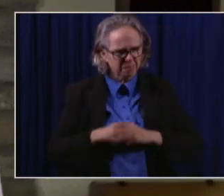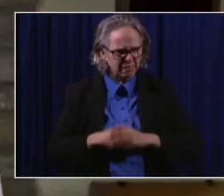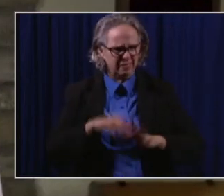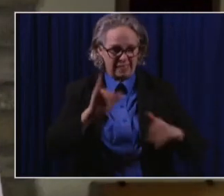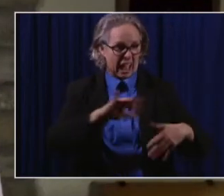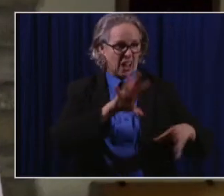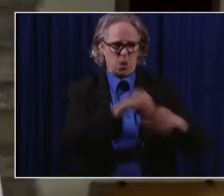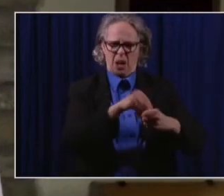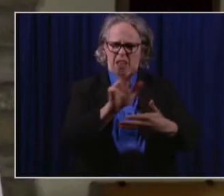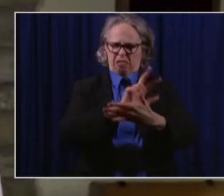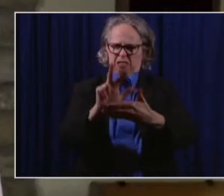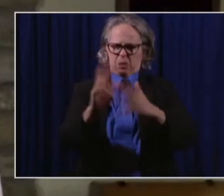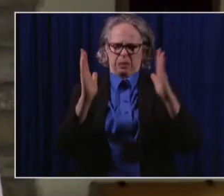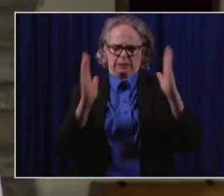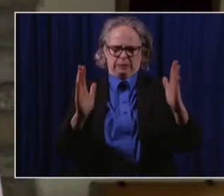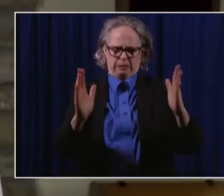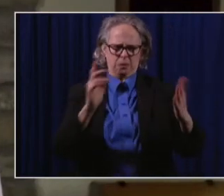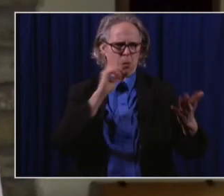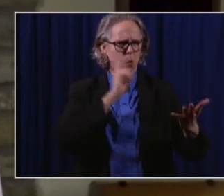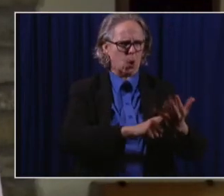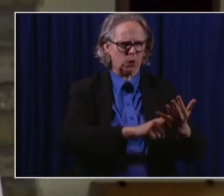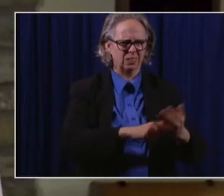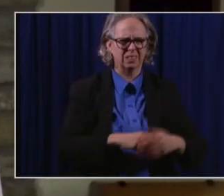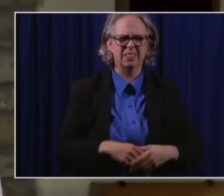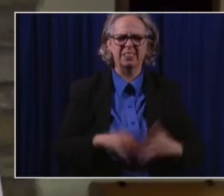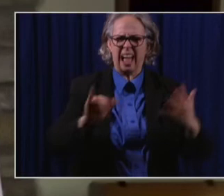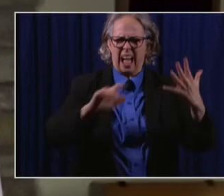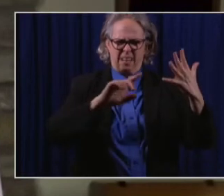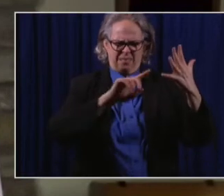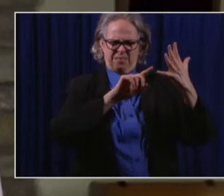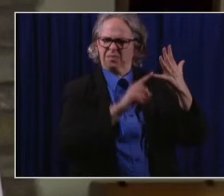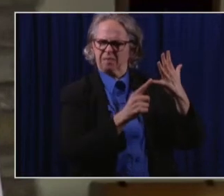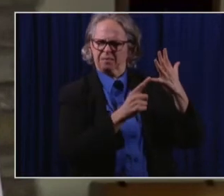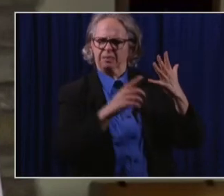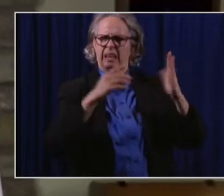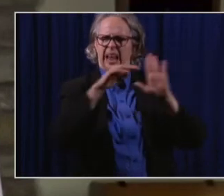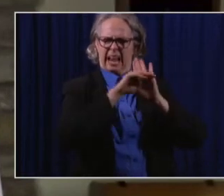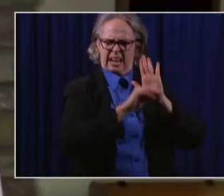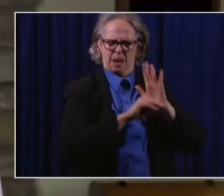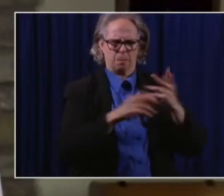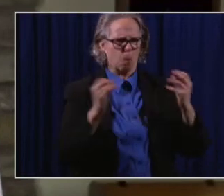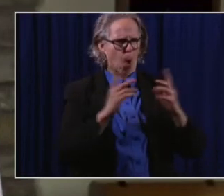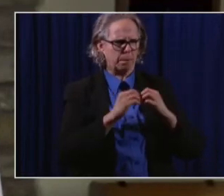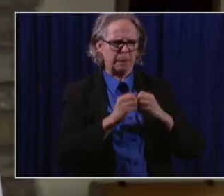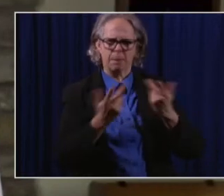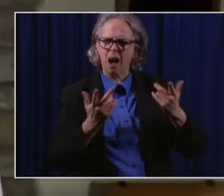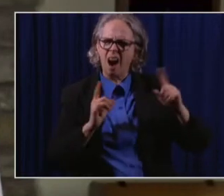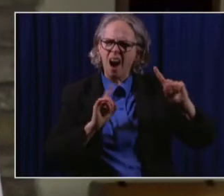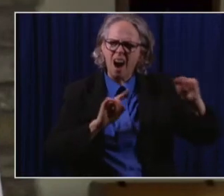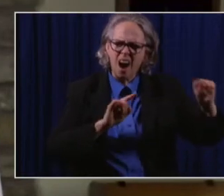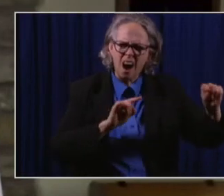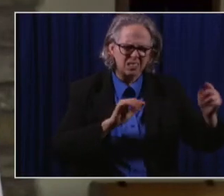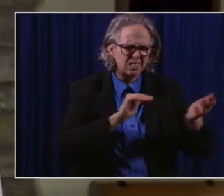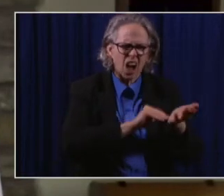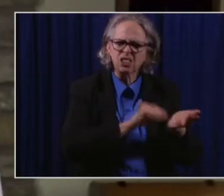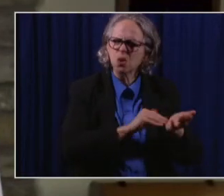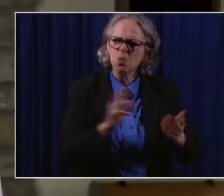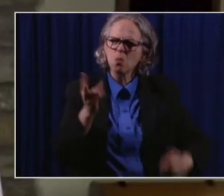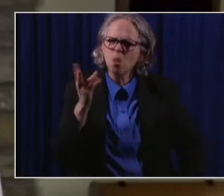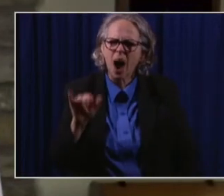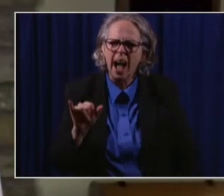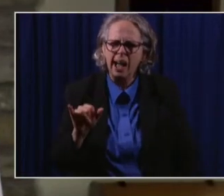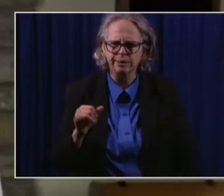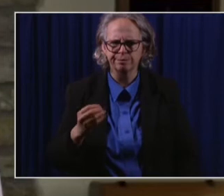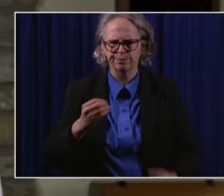indicator requires some kind of diagnosis from a doctor rather than just a patient reporting COVID-like symptoms. In addition to providing information on